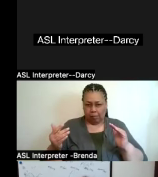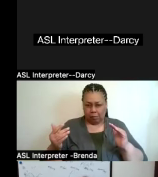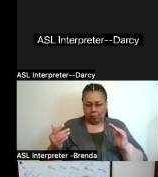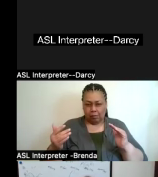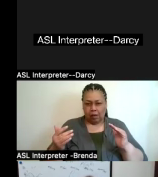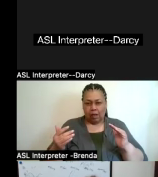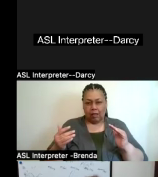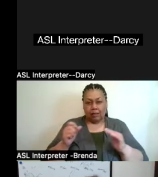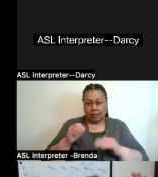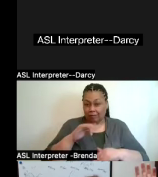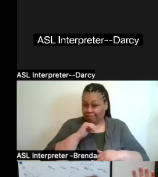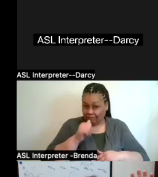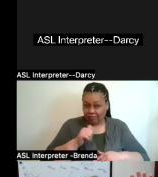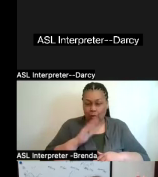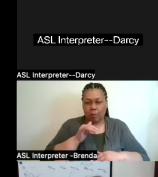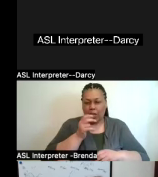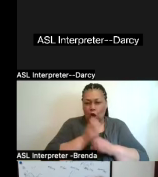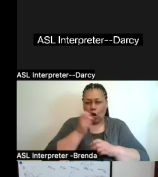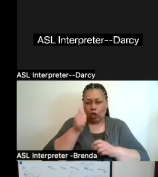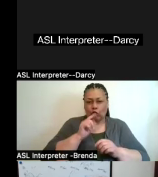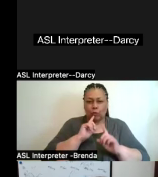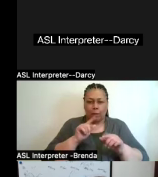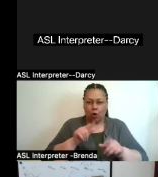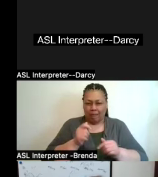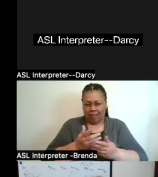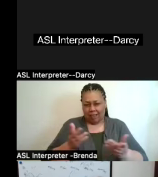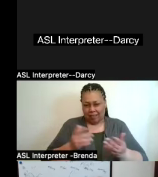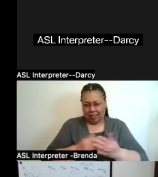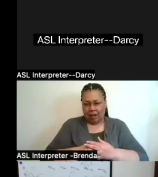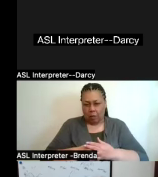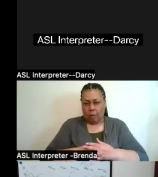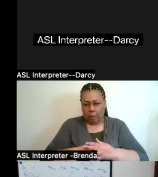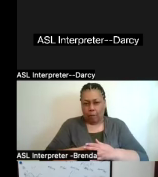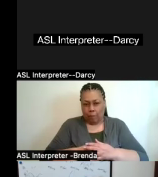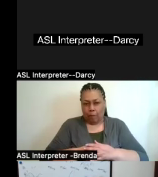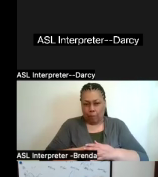our magnitudes, it would be a lot harder to report on things. So for